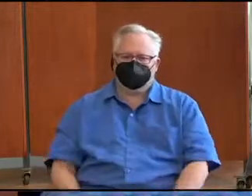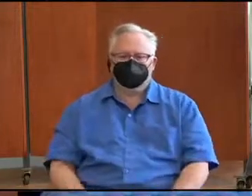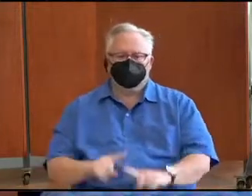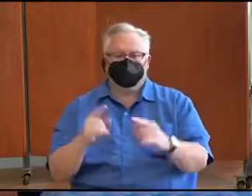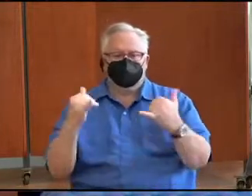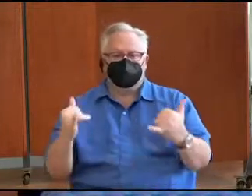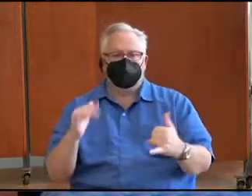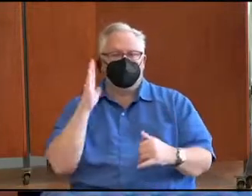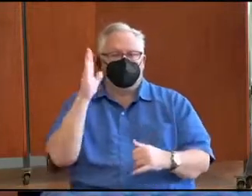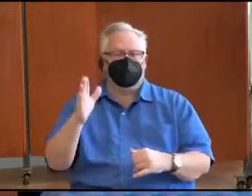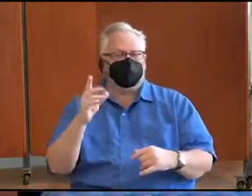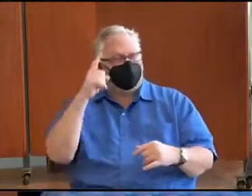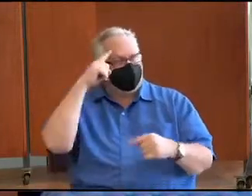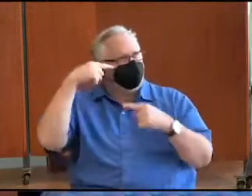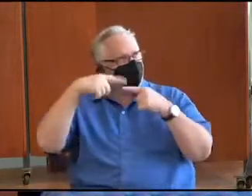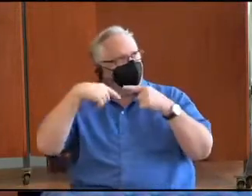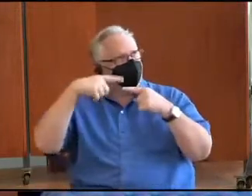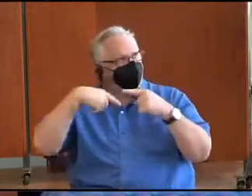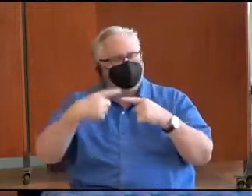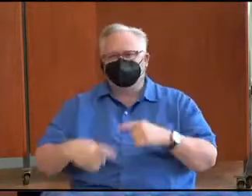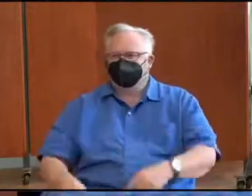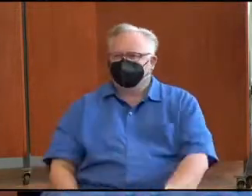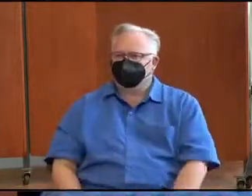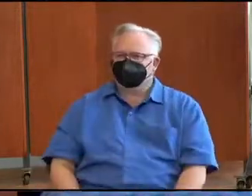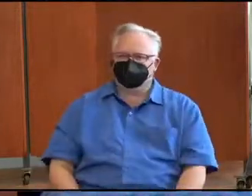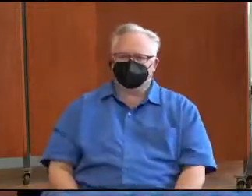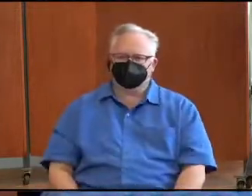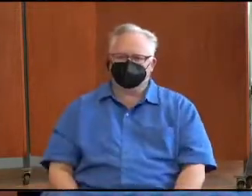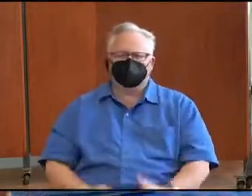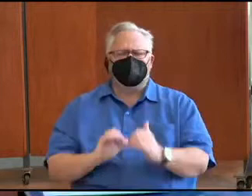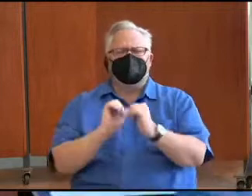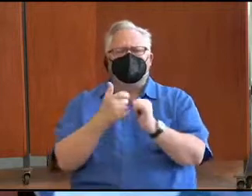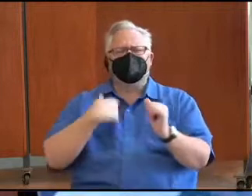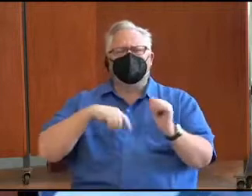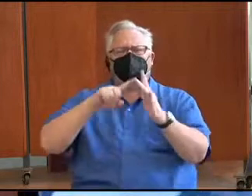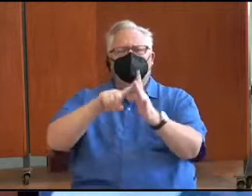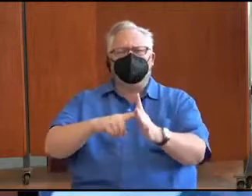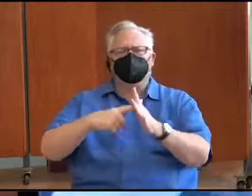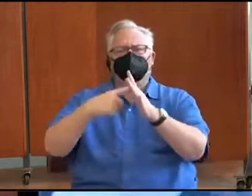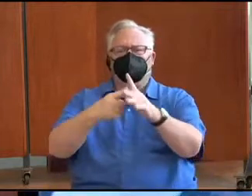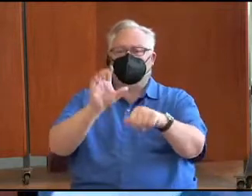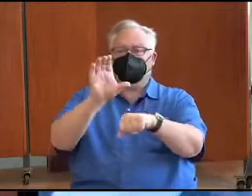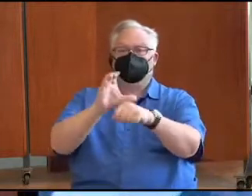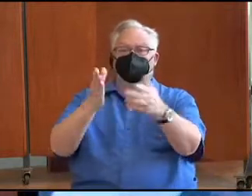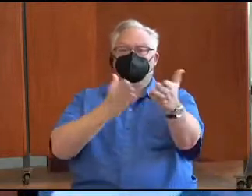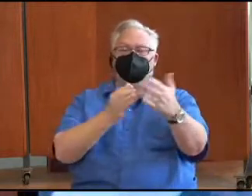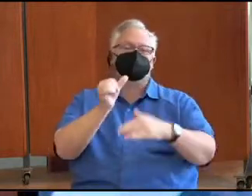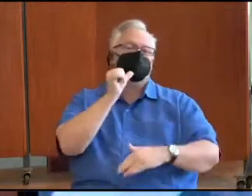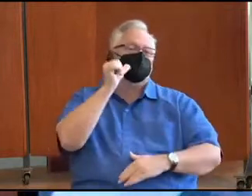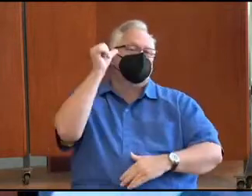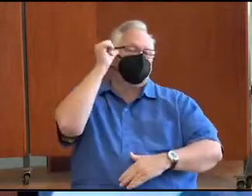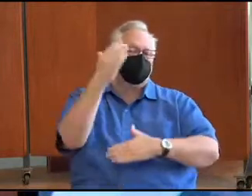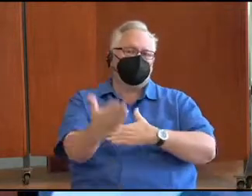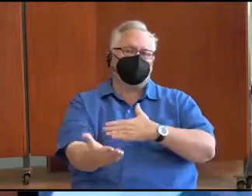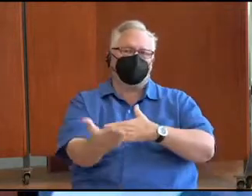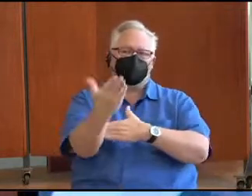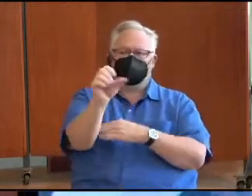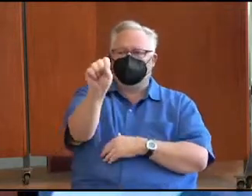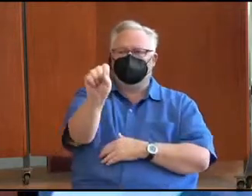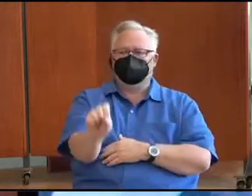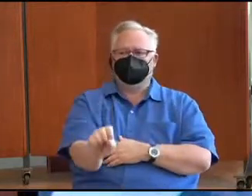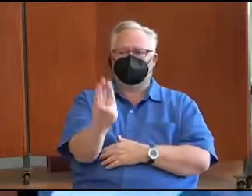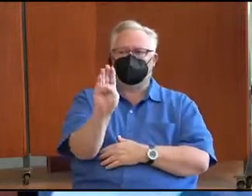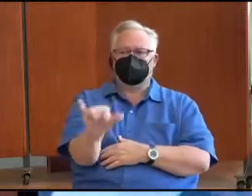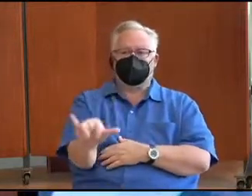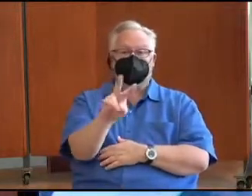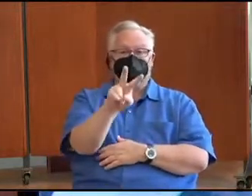Although now you're all gonna sing it in your heads, which is great. That's how we started our service yesterday morning at the South Bay,